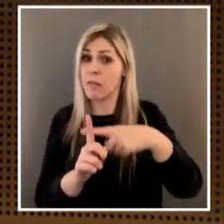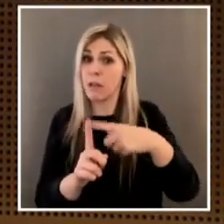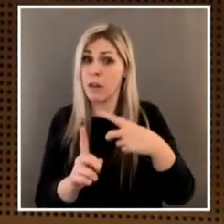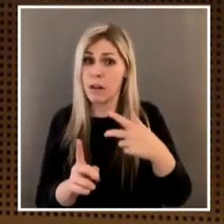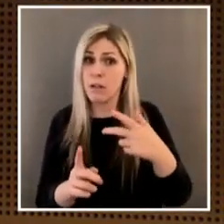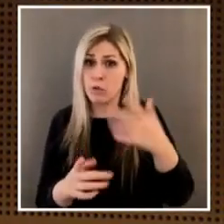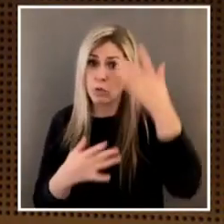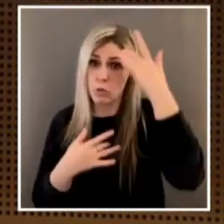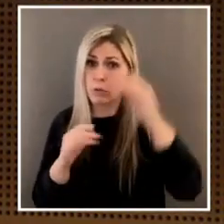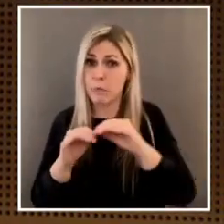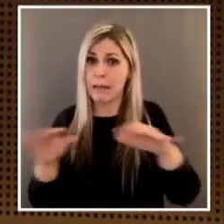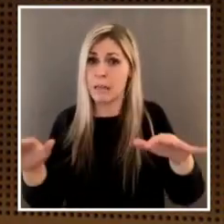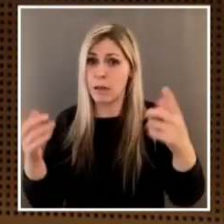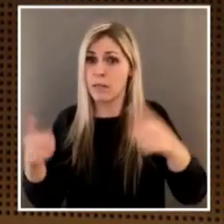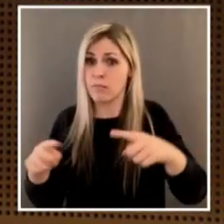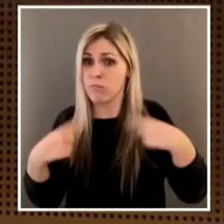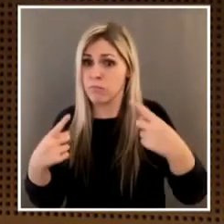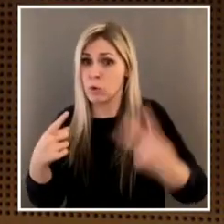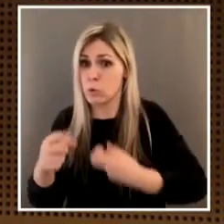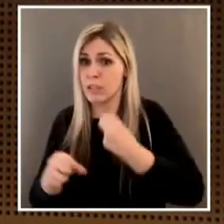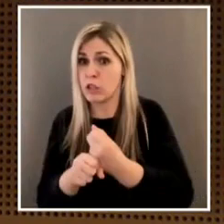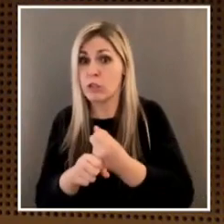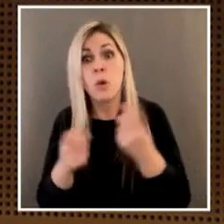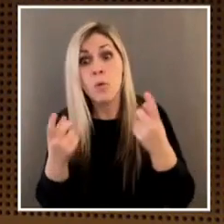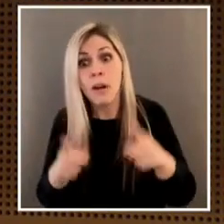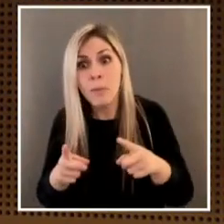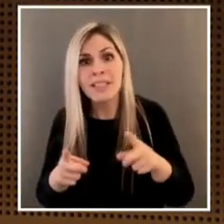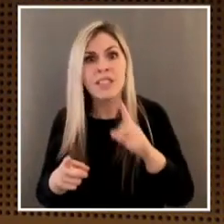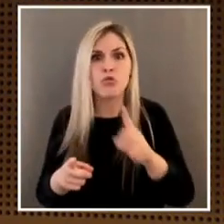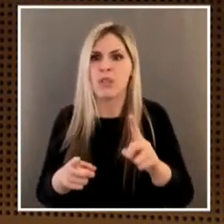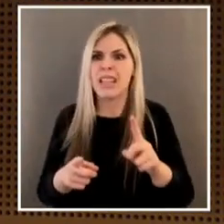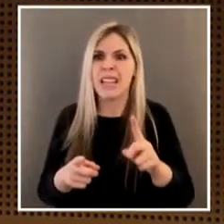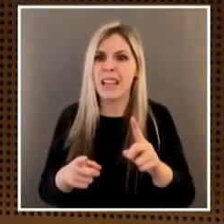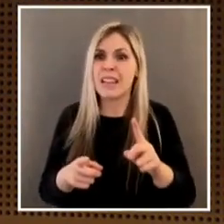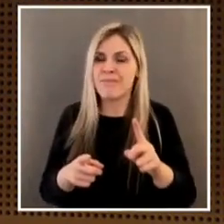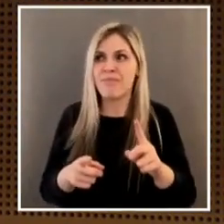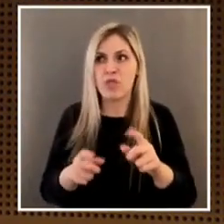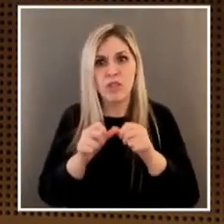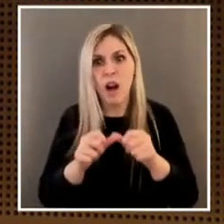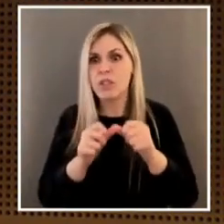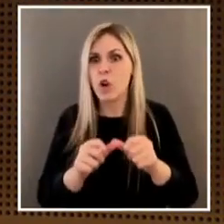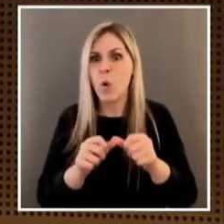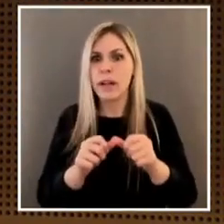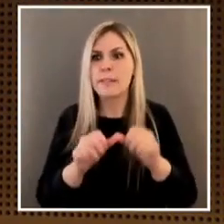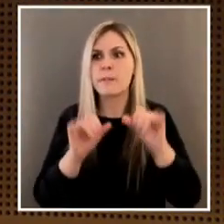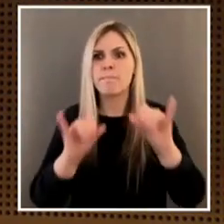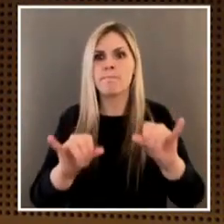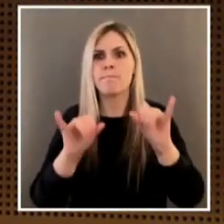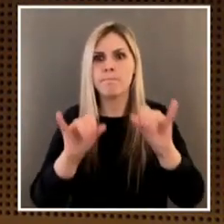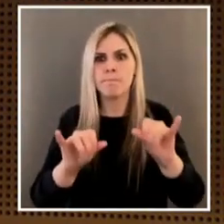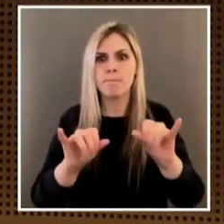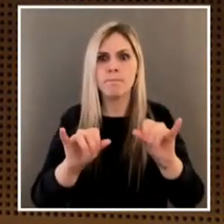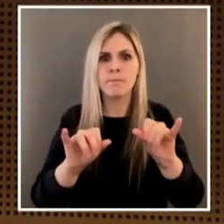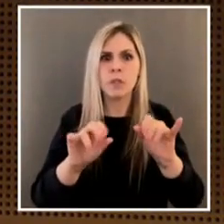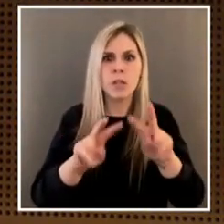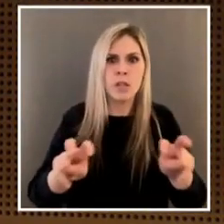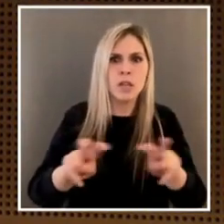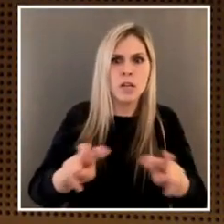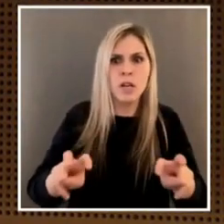has pushed us into having an ongoing reckoning with the impact of systemic racism.